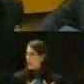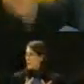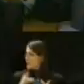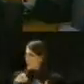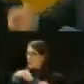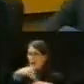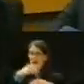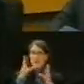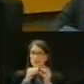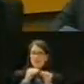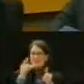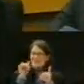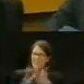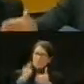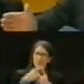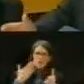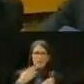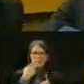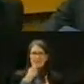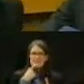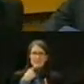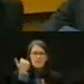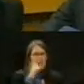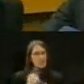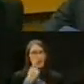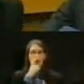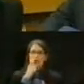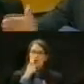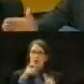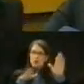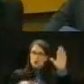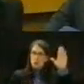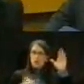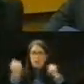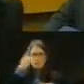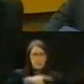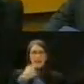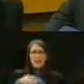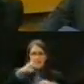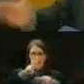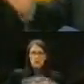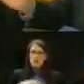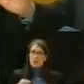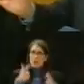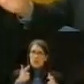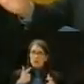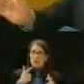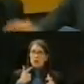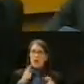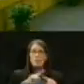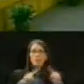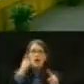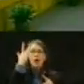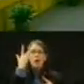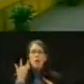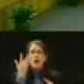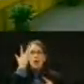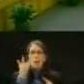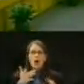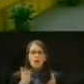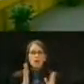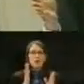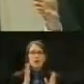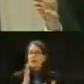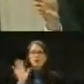in can take their seat immediately? Well, then how come we let, and not against the person that was there? Well, you must be attacking the person that's there,